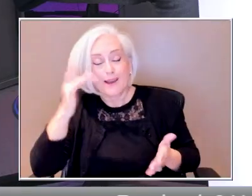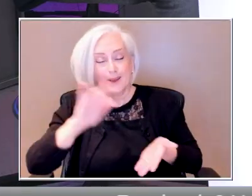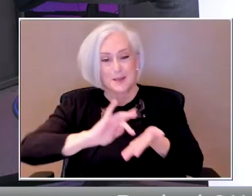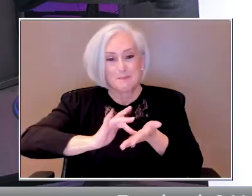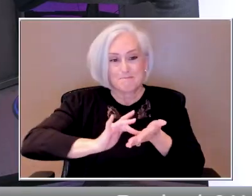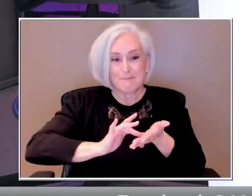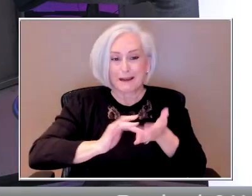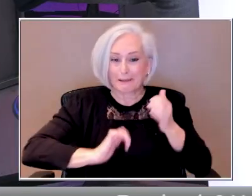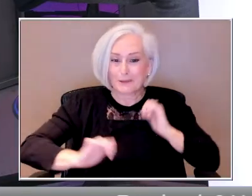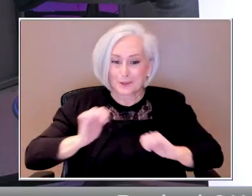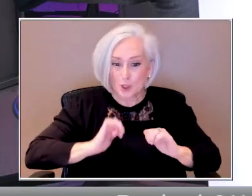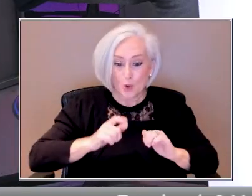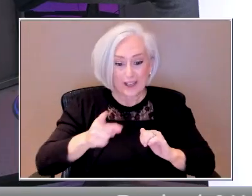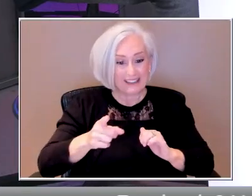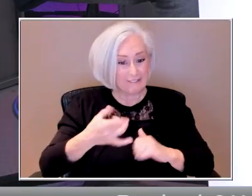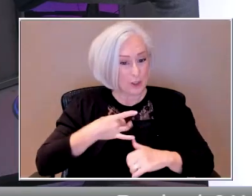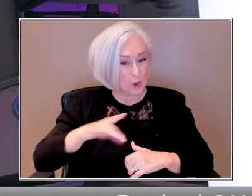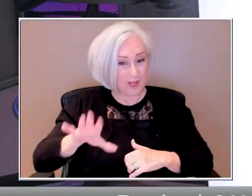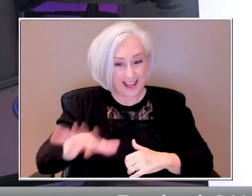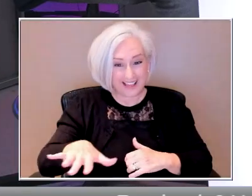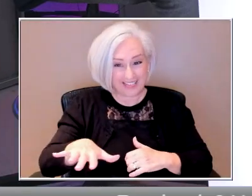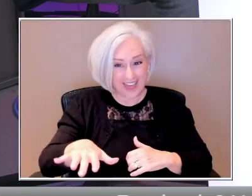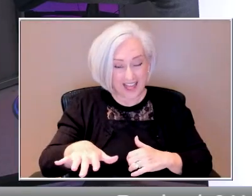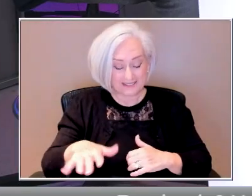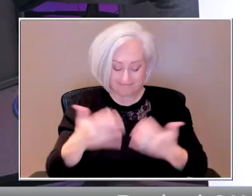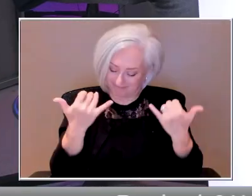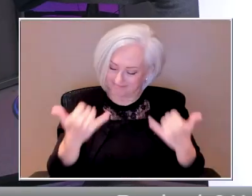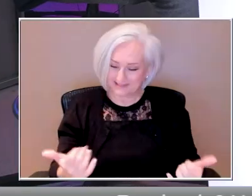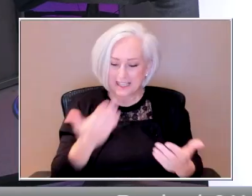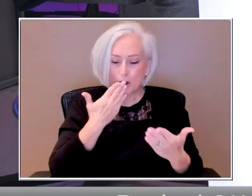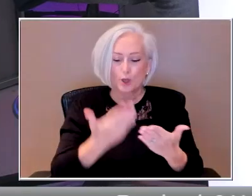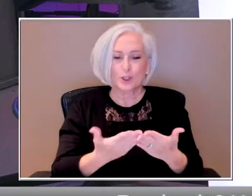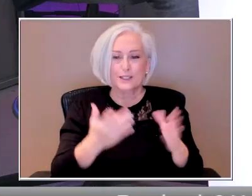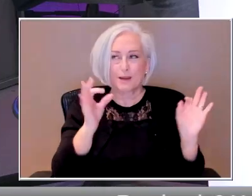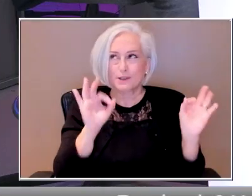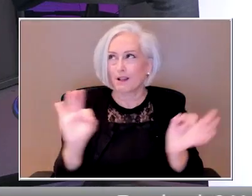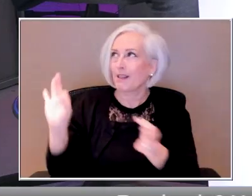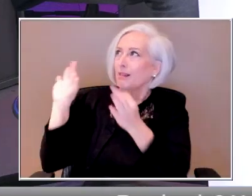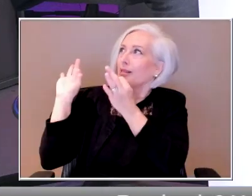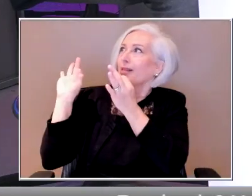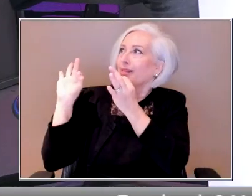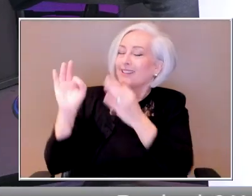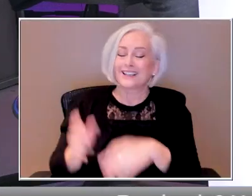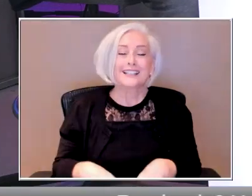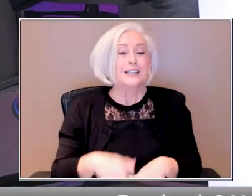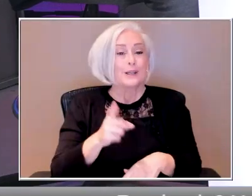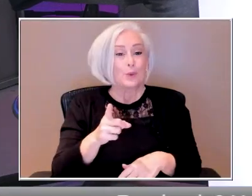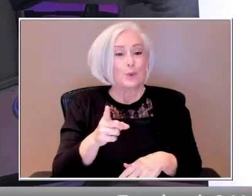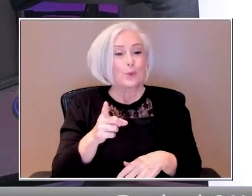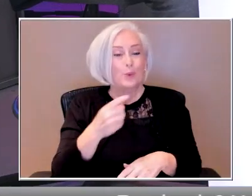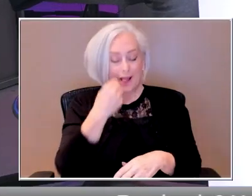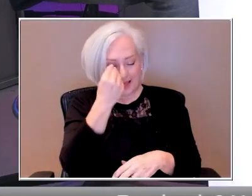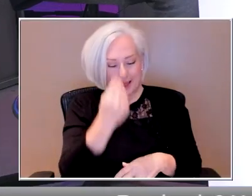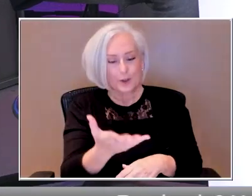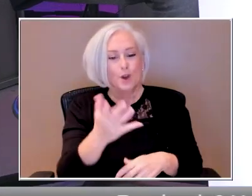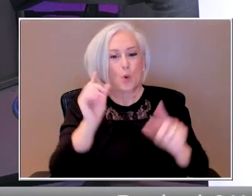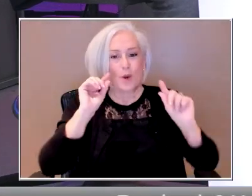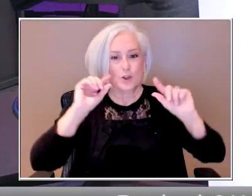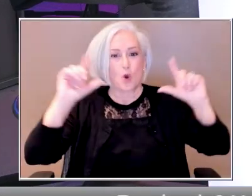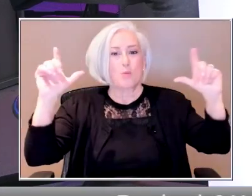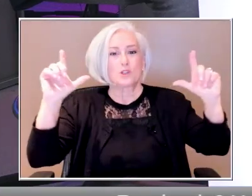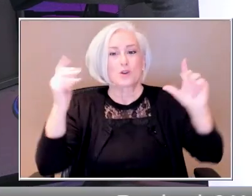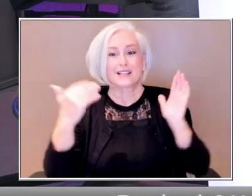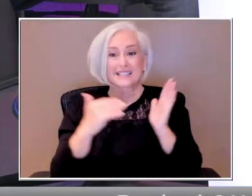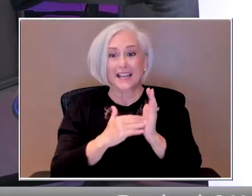surgery images, right now would be a good time to look away. We'll tell you when you can open your eyes again. Because Dr. Crawford, one of the things we love